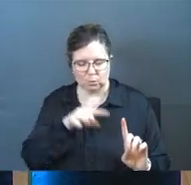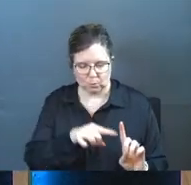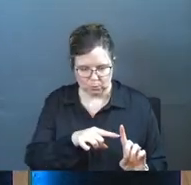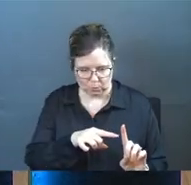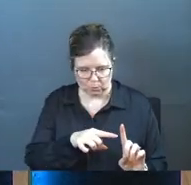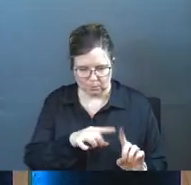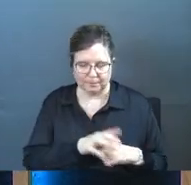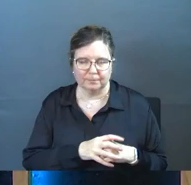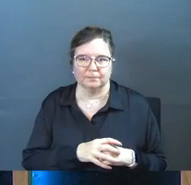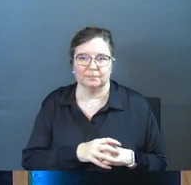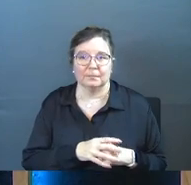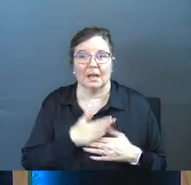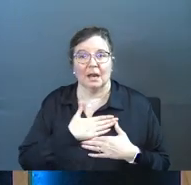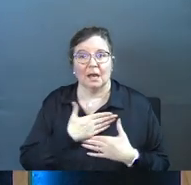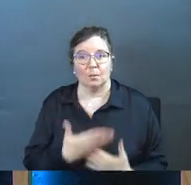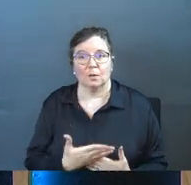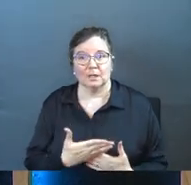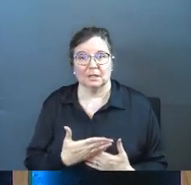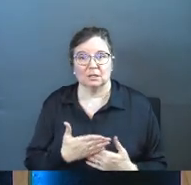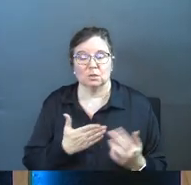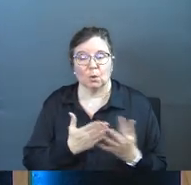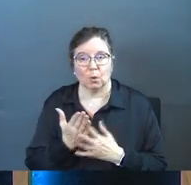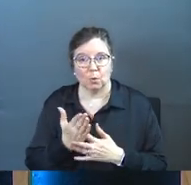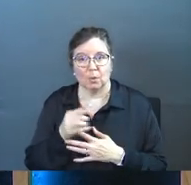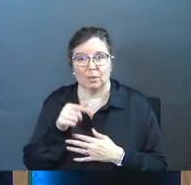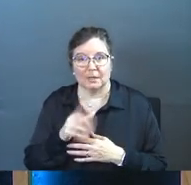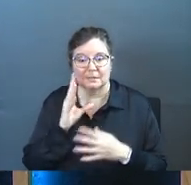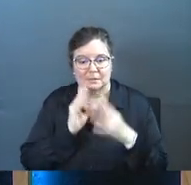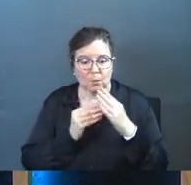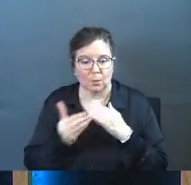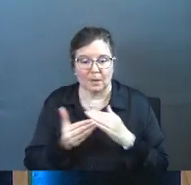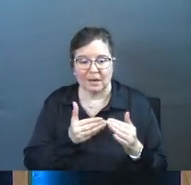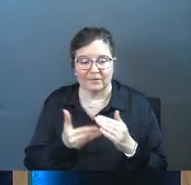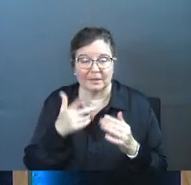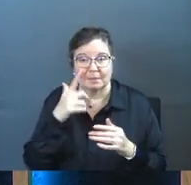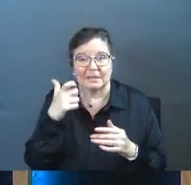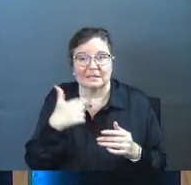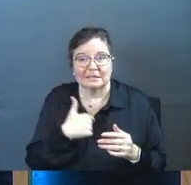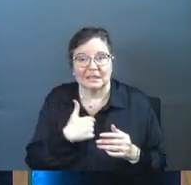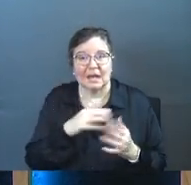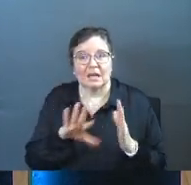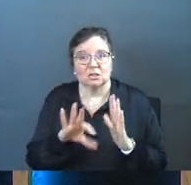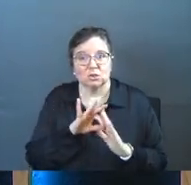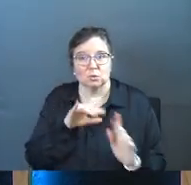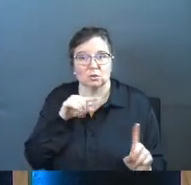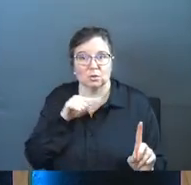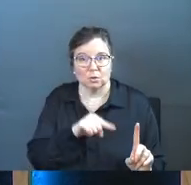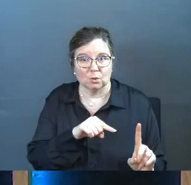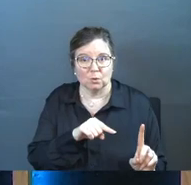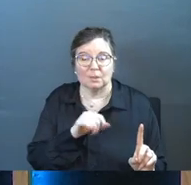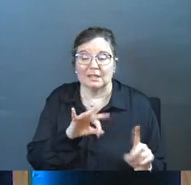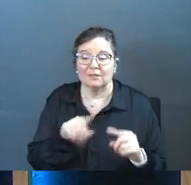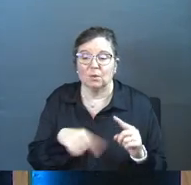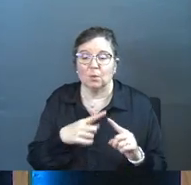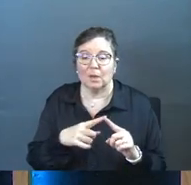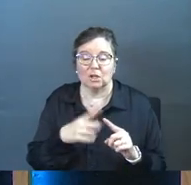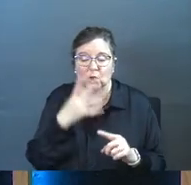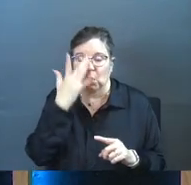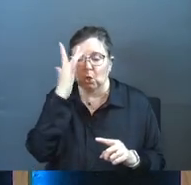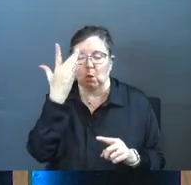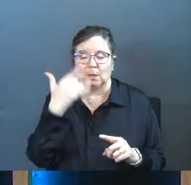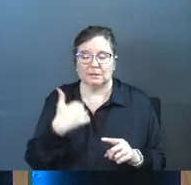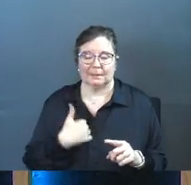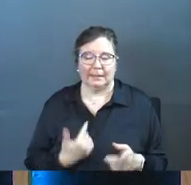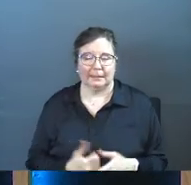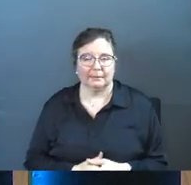you. And I'm willing to go through this, whatever this is, because I choose you. Even when you're annoying to